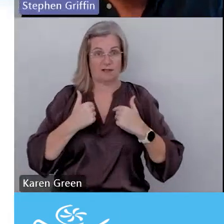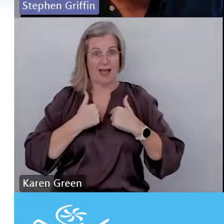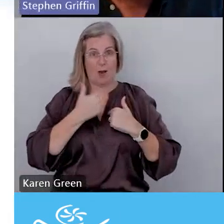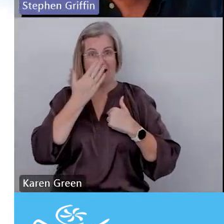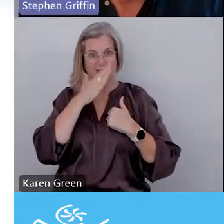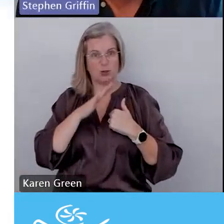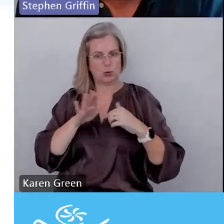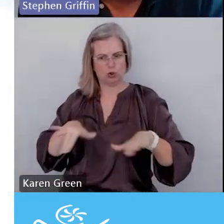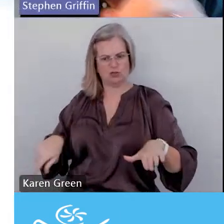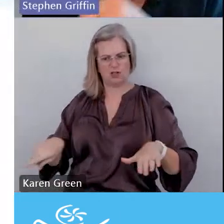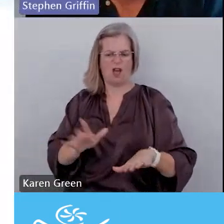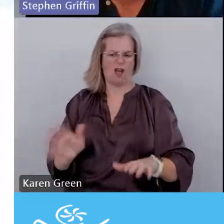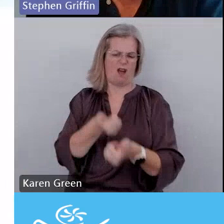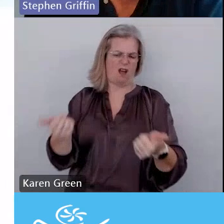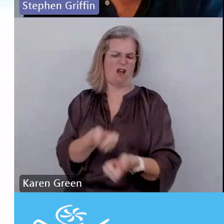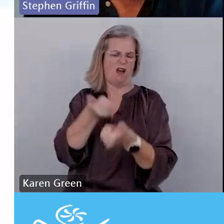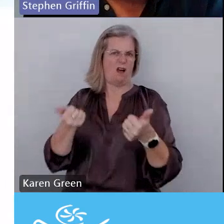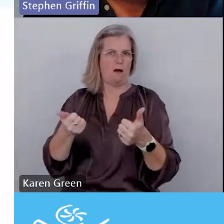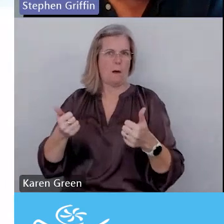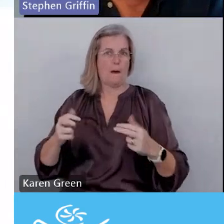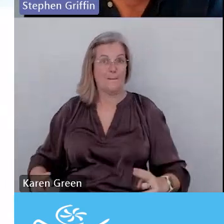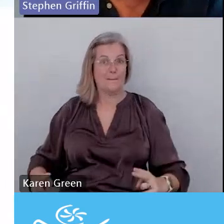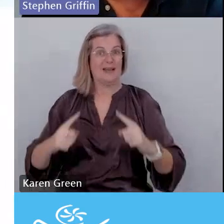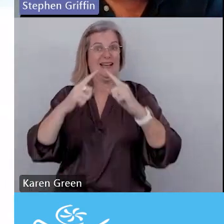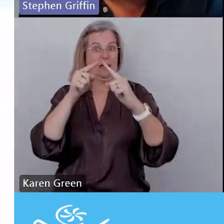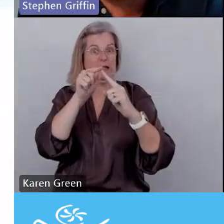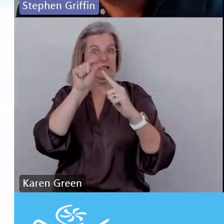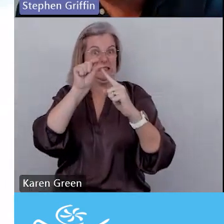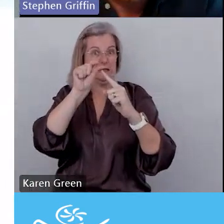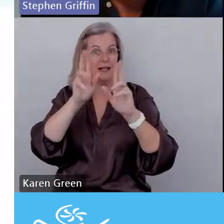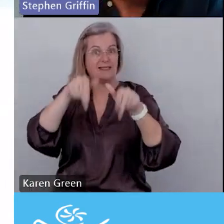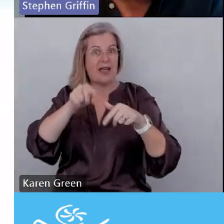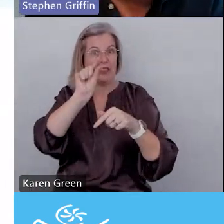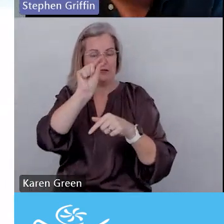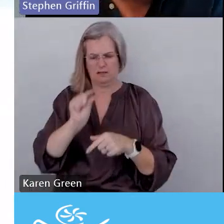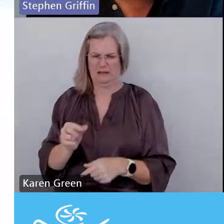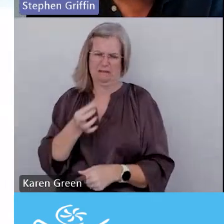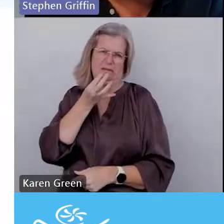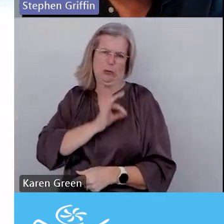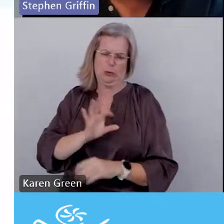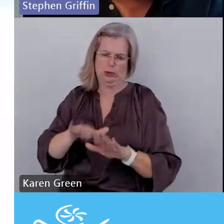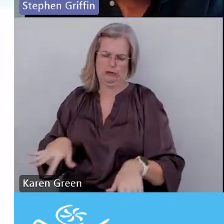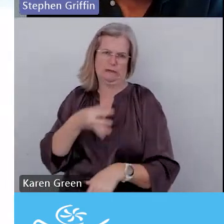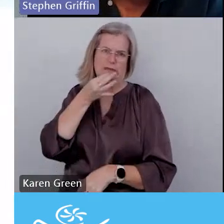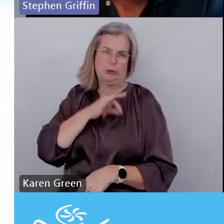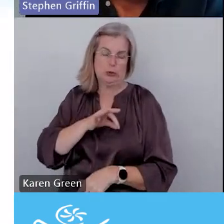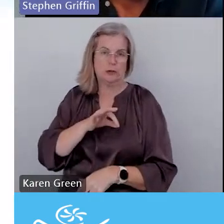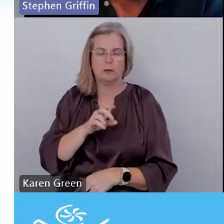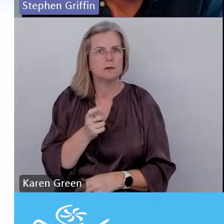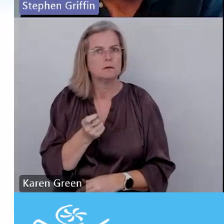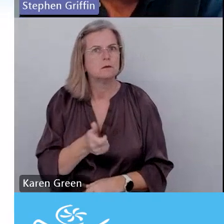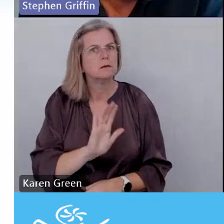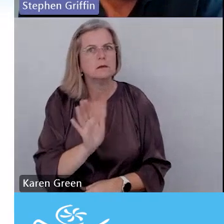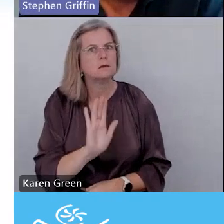of conditions, and that peak of deaths is really very small for them. But unfortunately, this isn't always the case. And remember, as I said at the